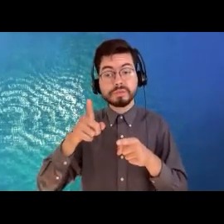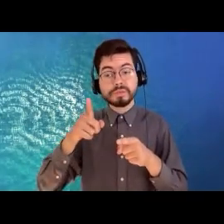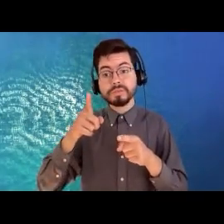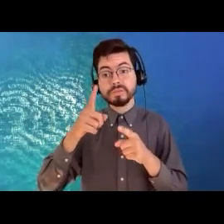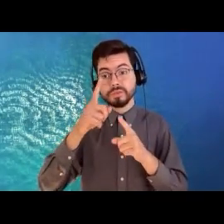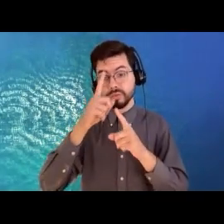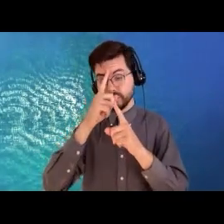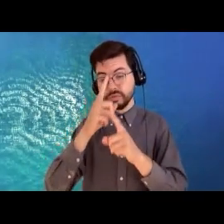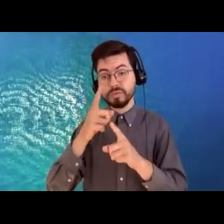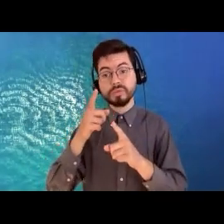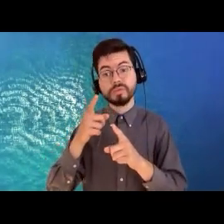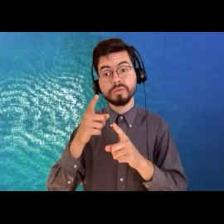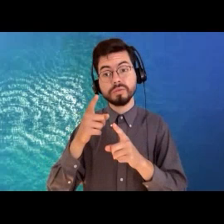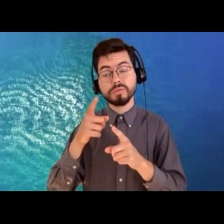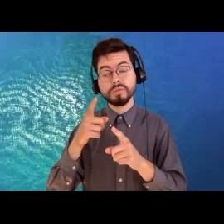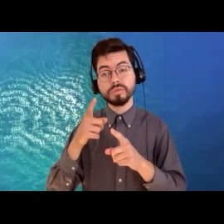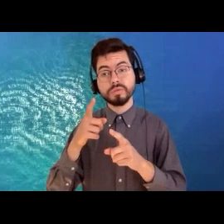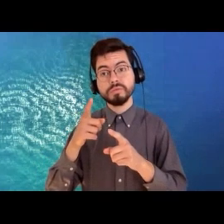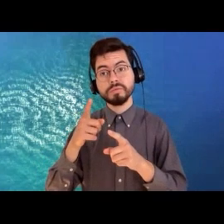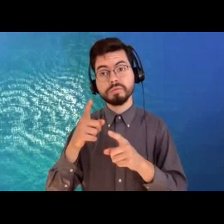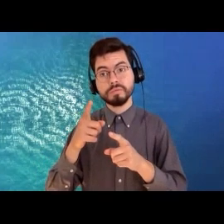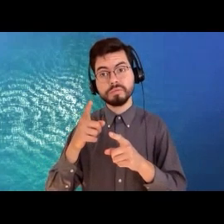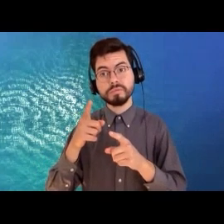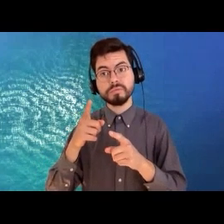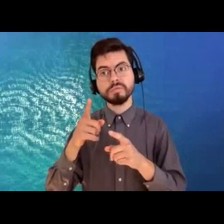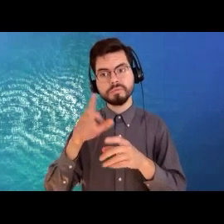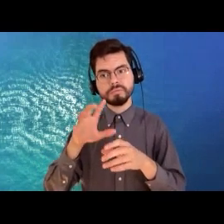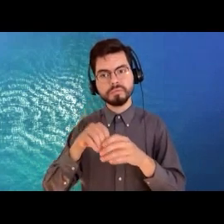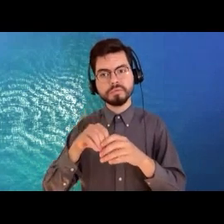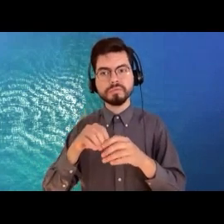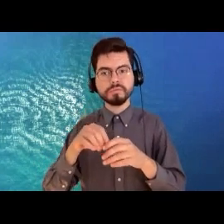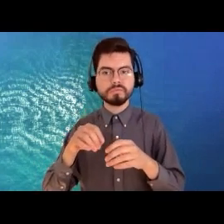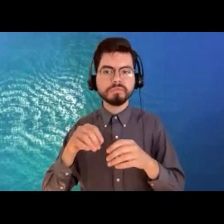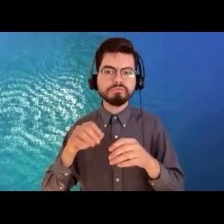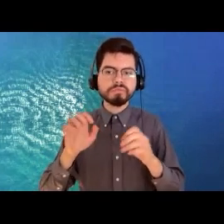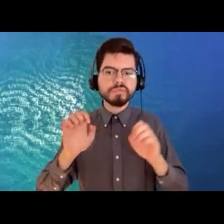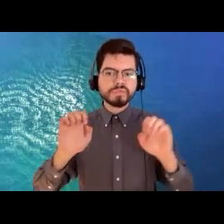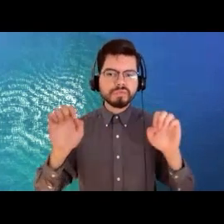And it wasn't exactly said, but in an emergency, I want to approach it from that angle.